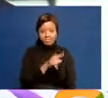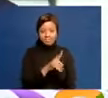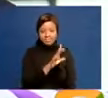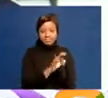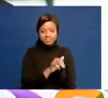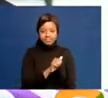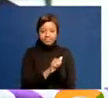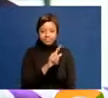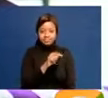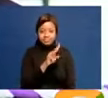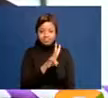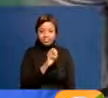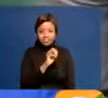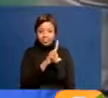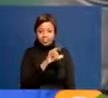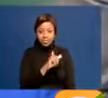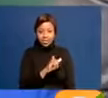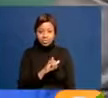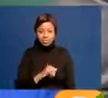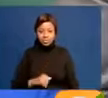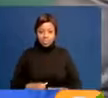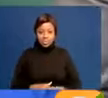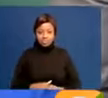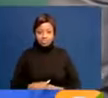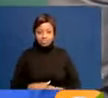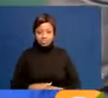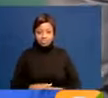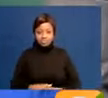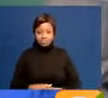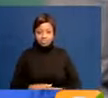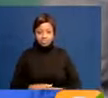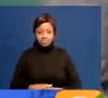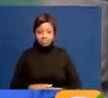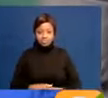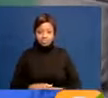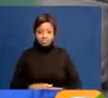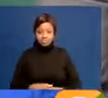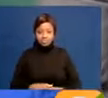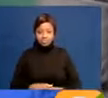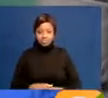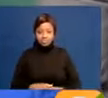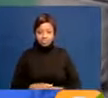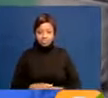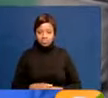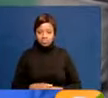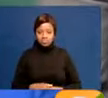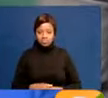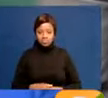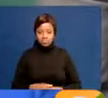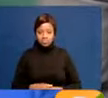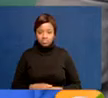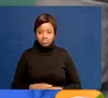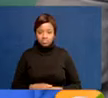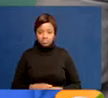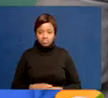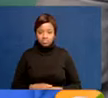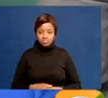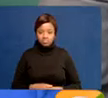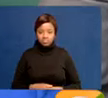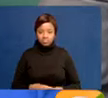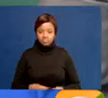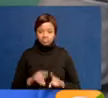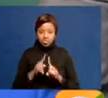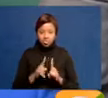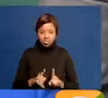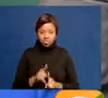you have done. And I want to thank you, my own dad, for what you have been to us. Hata kama last year, ulikuwa umeenda njia